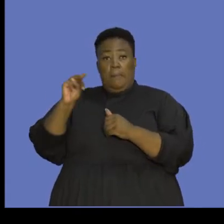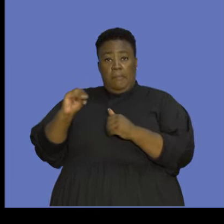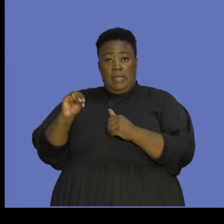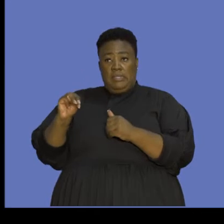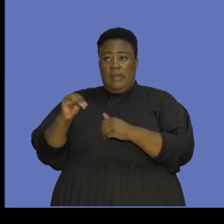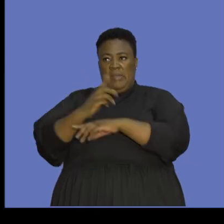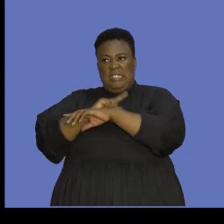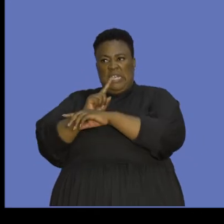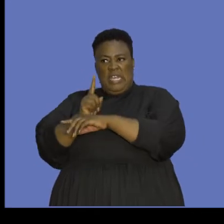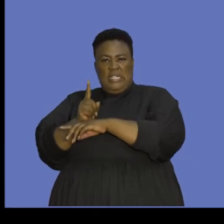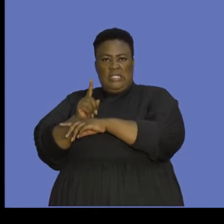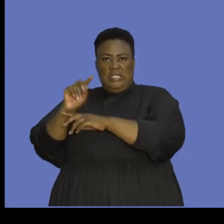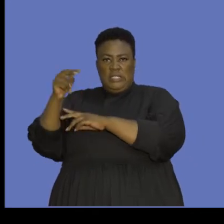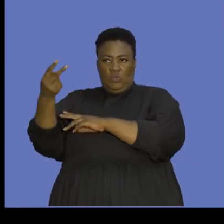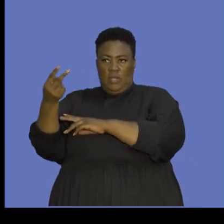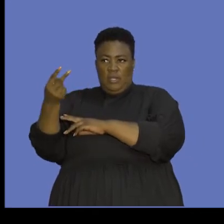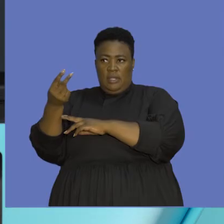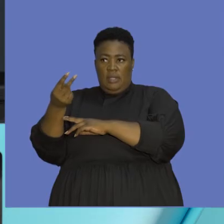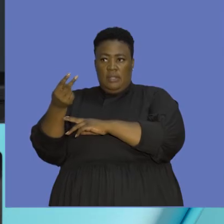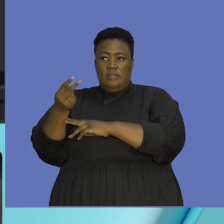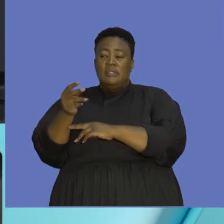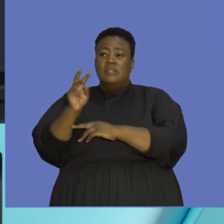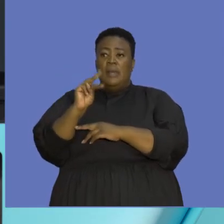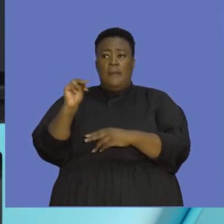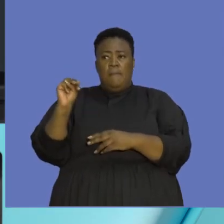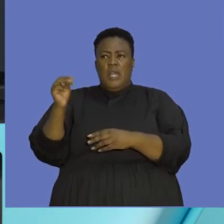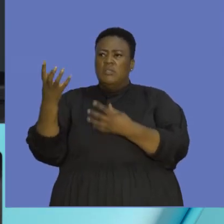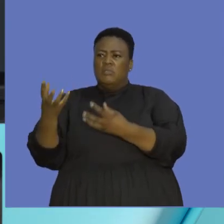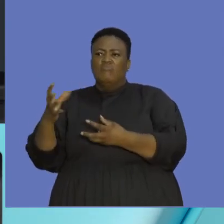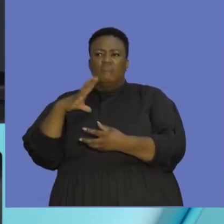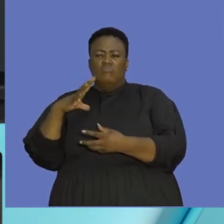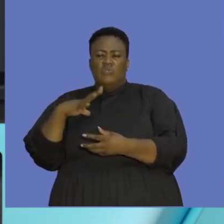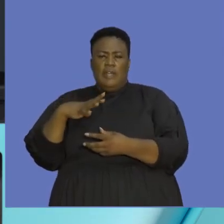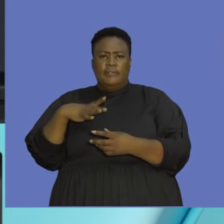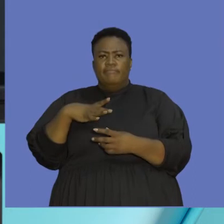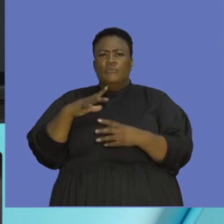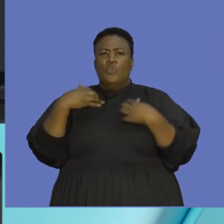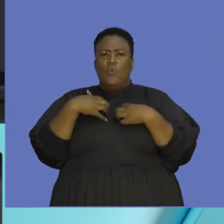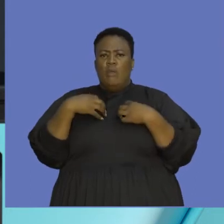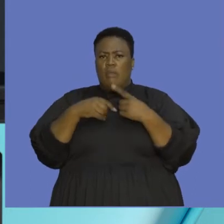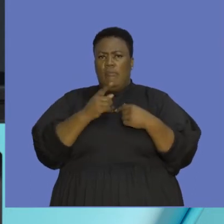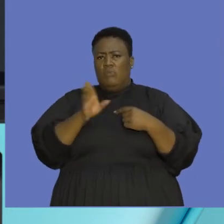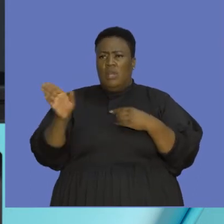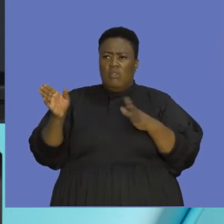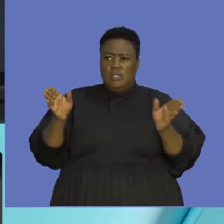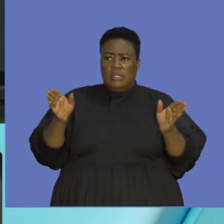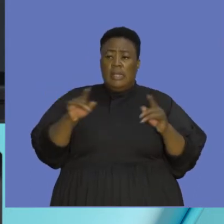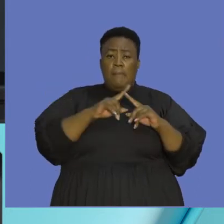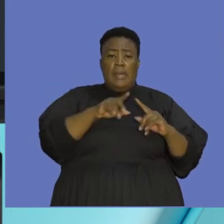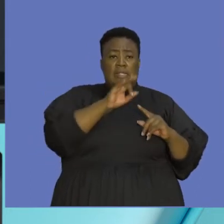What's nice about this equation? Mass is a scalar, so we don't worry about direction. F net